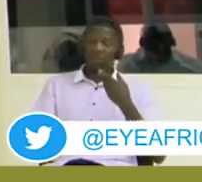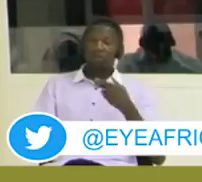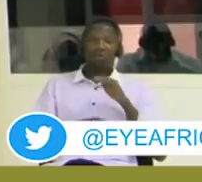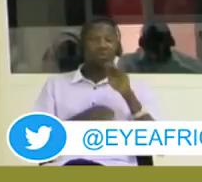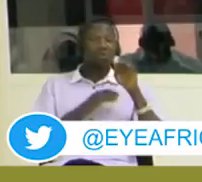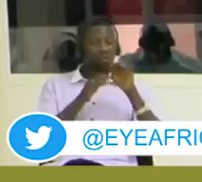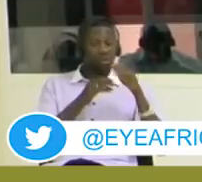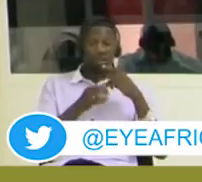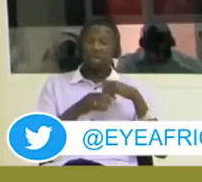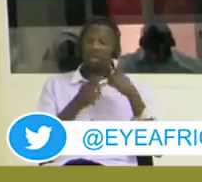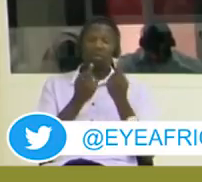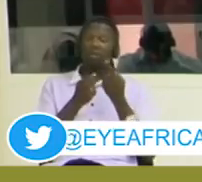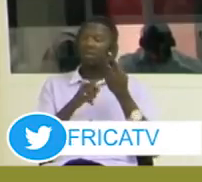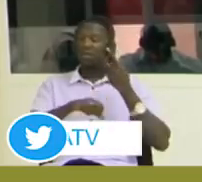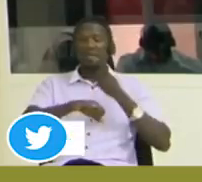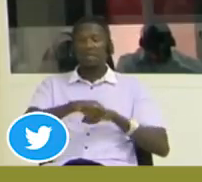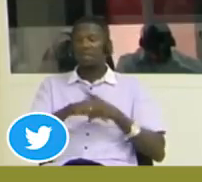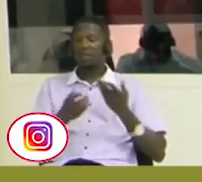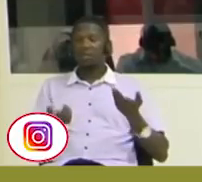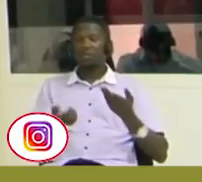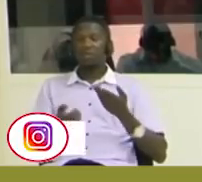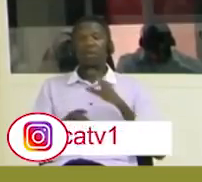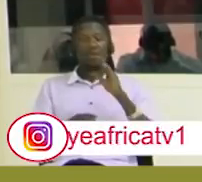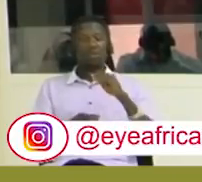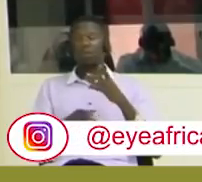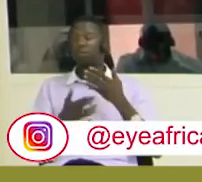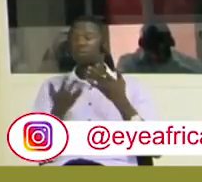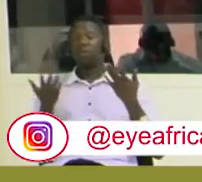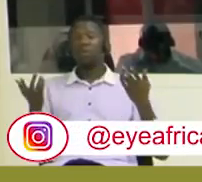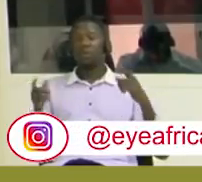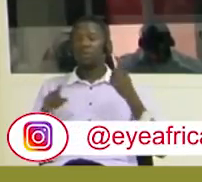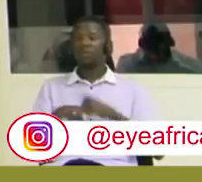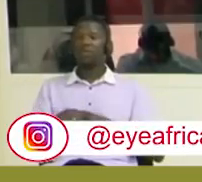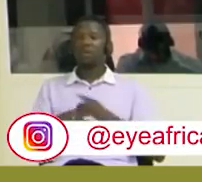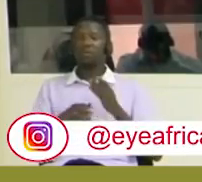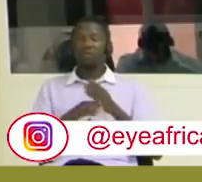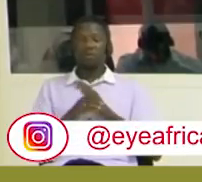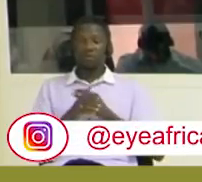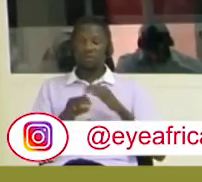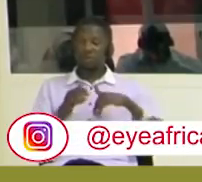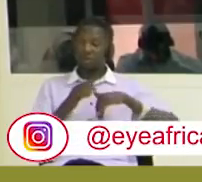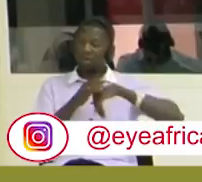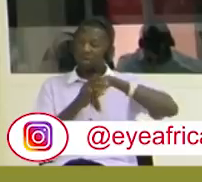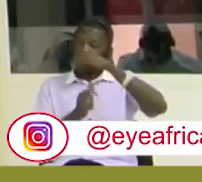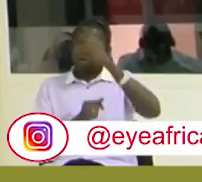time and has done so on several occasions before departing.